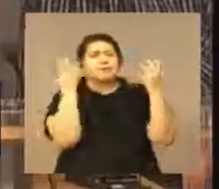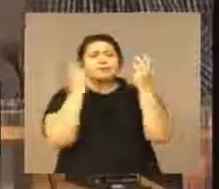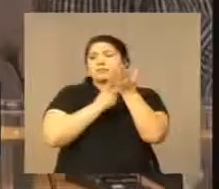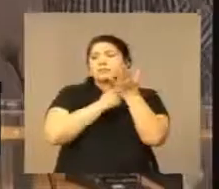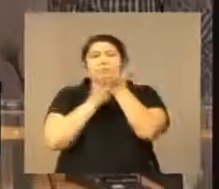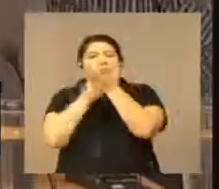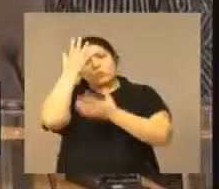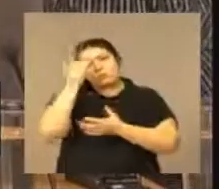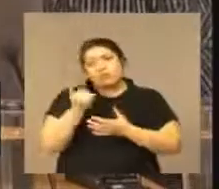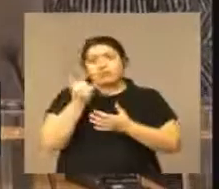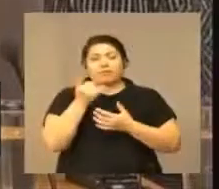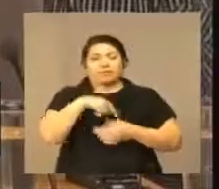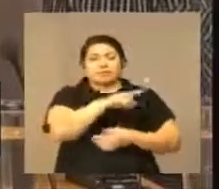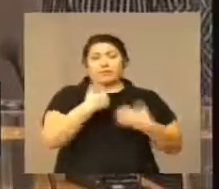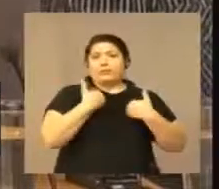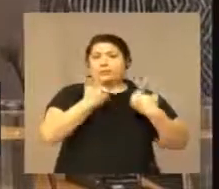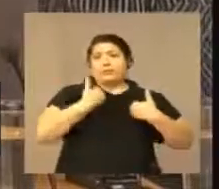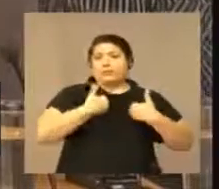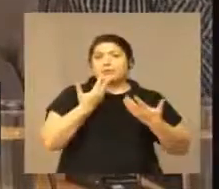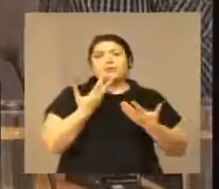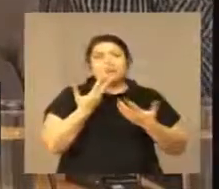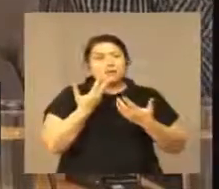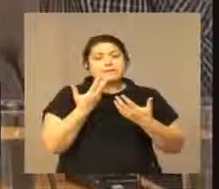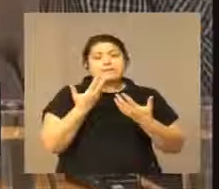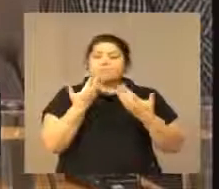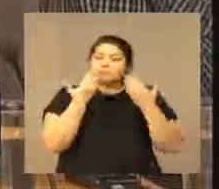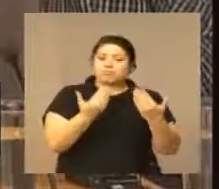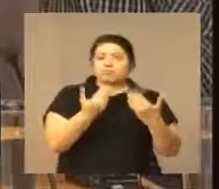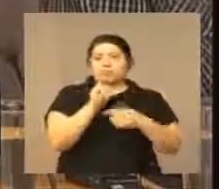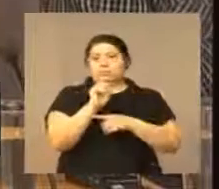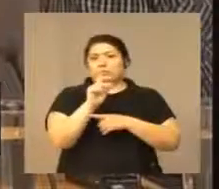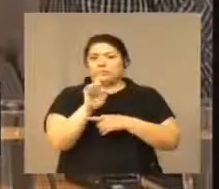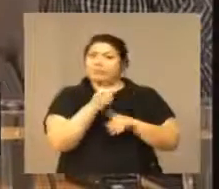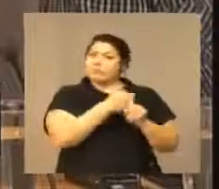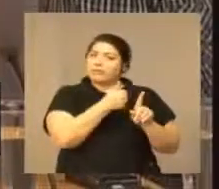root cause of what happened and what took place.